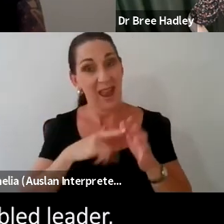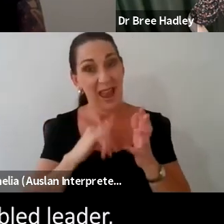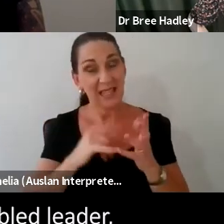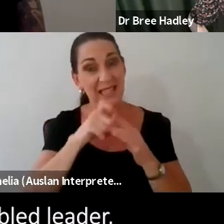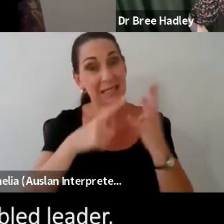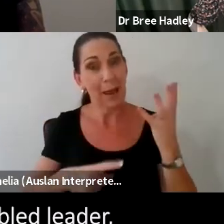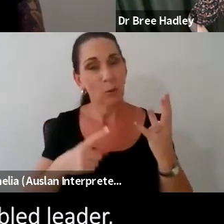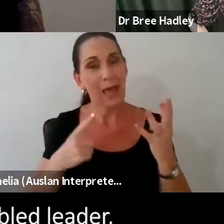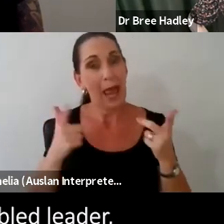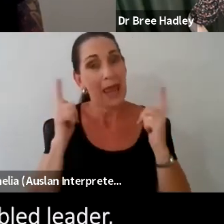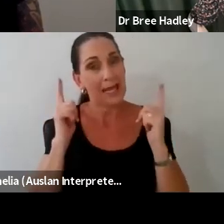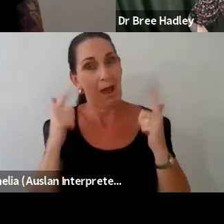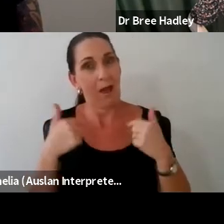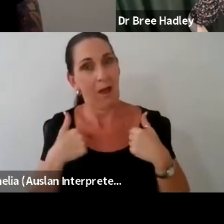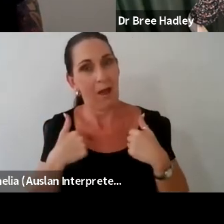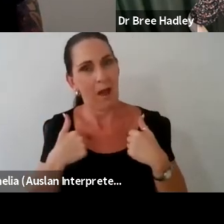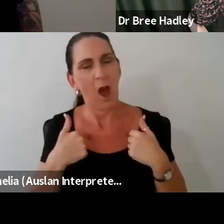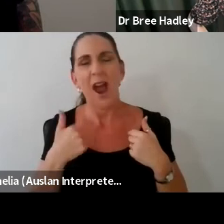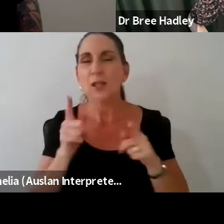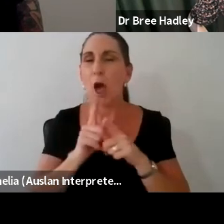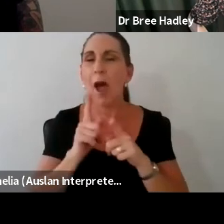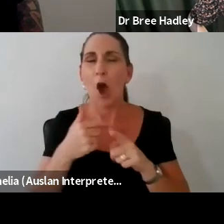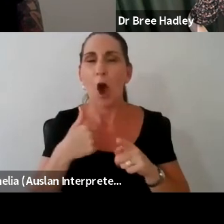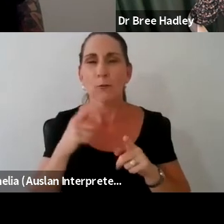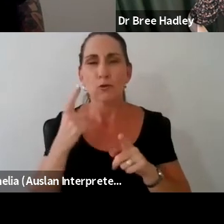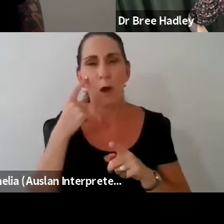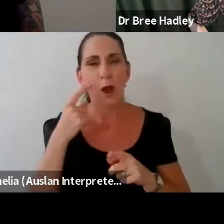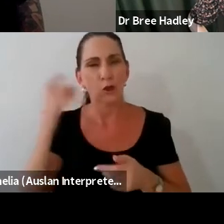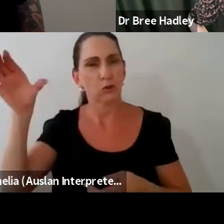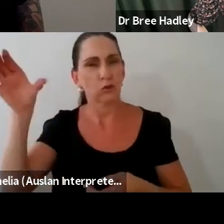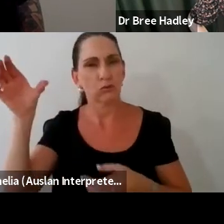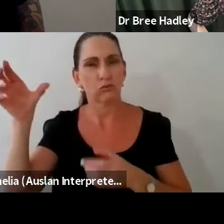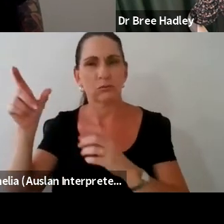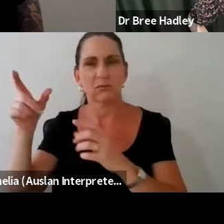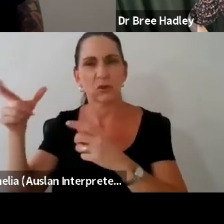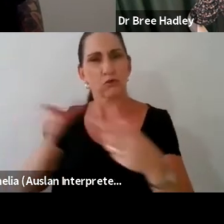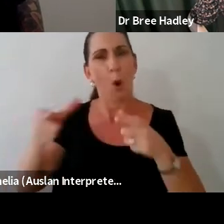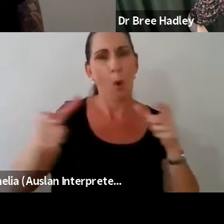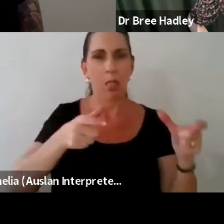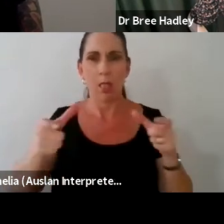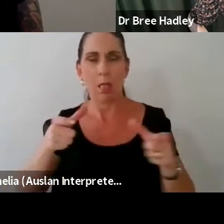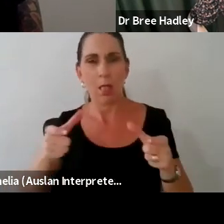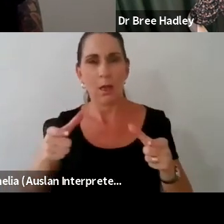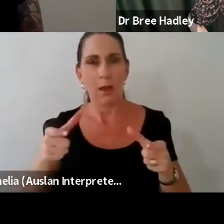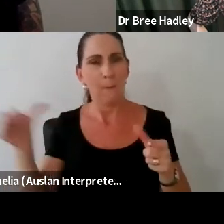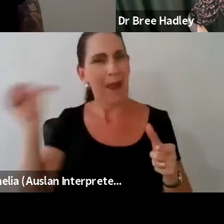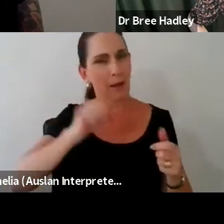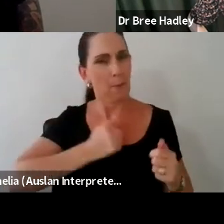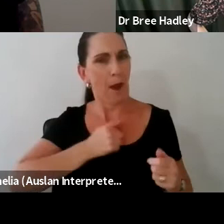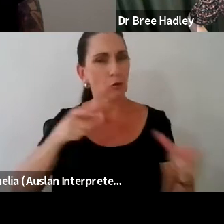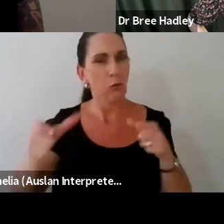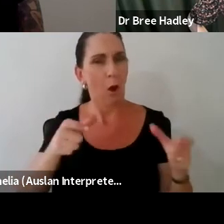leader, taking back that control and go, okay, how can I care deeply